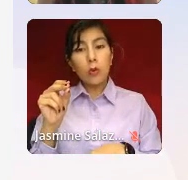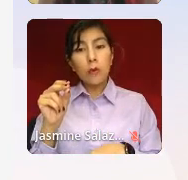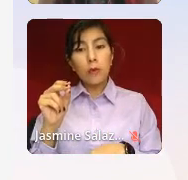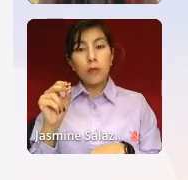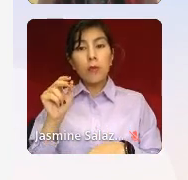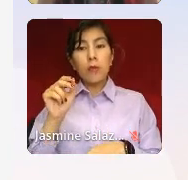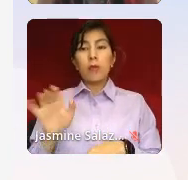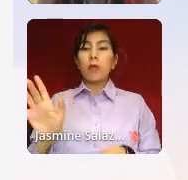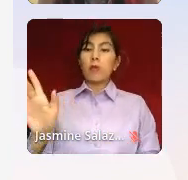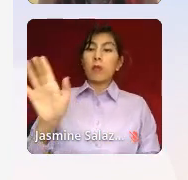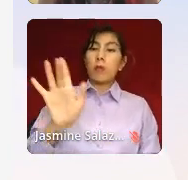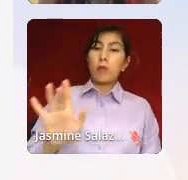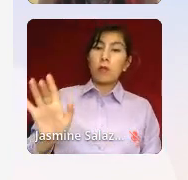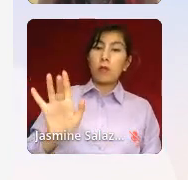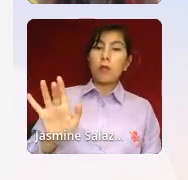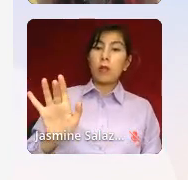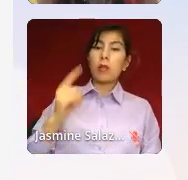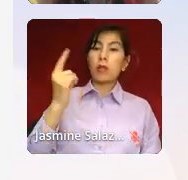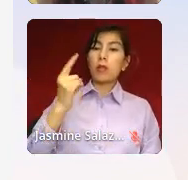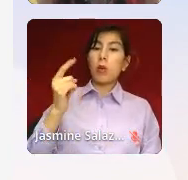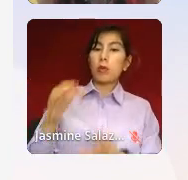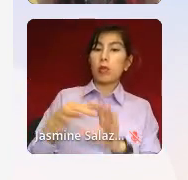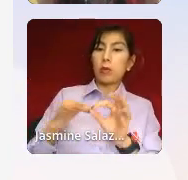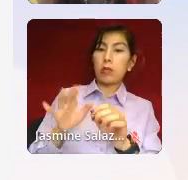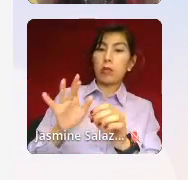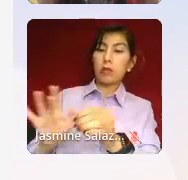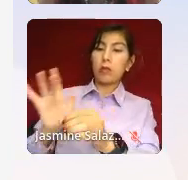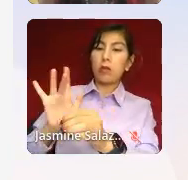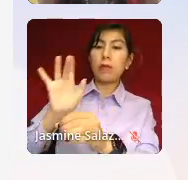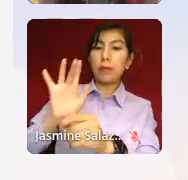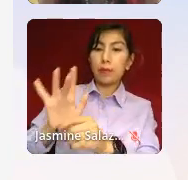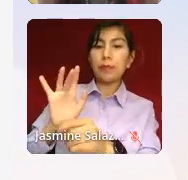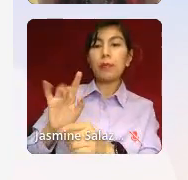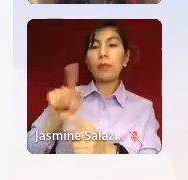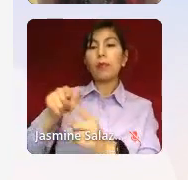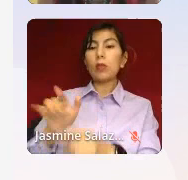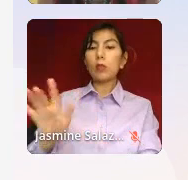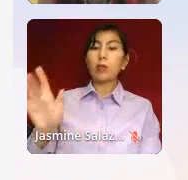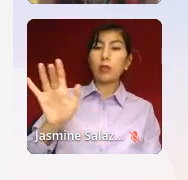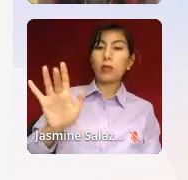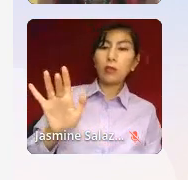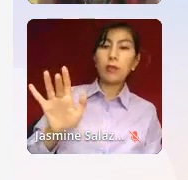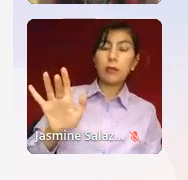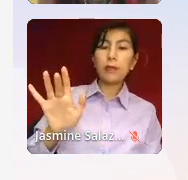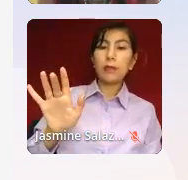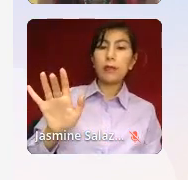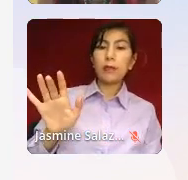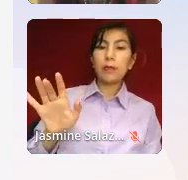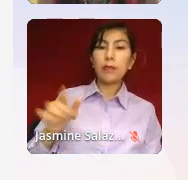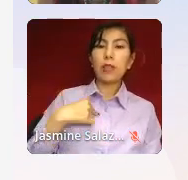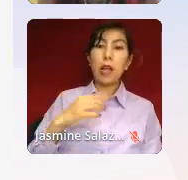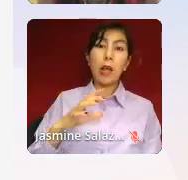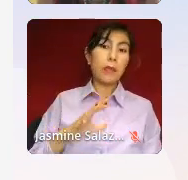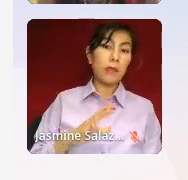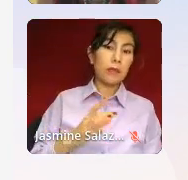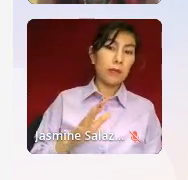hover over someone's message, and then as you hover, and let's, I'm going to politely ask